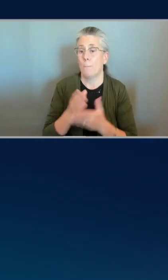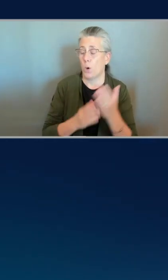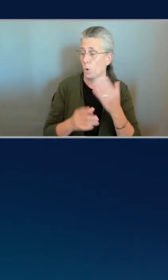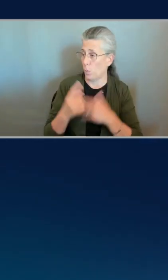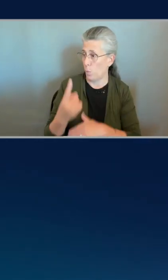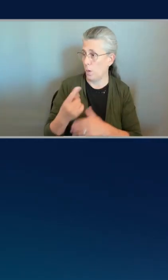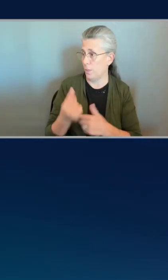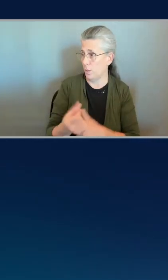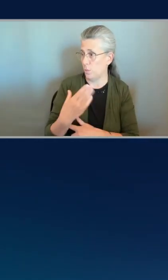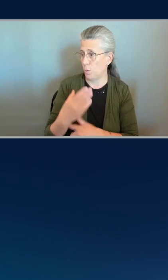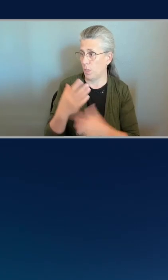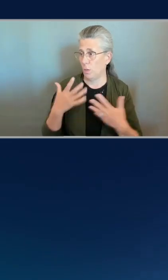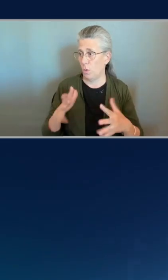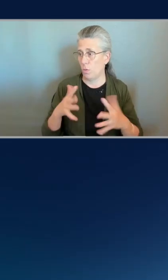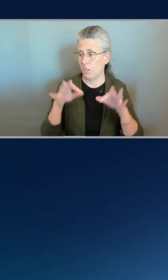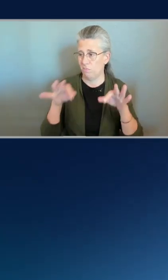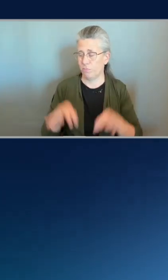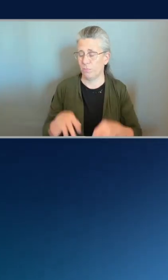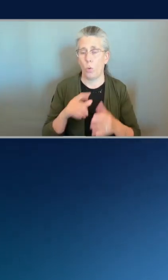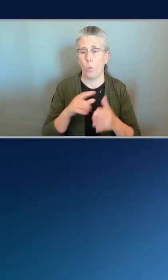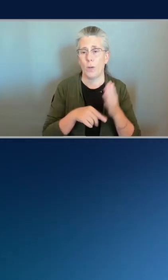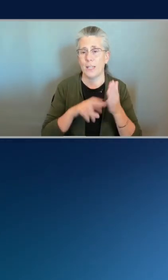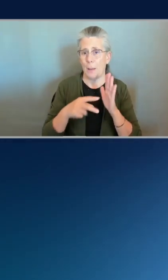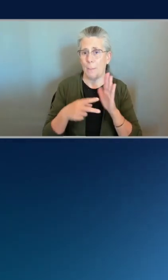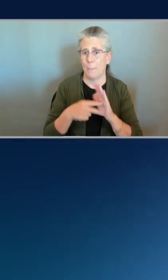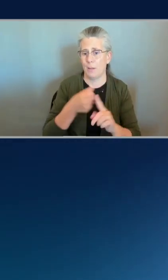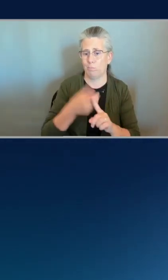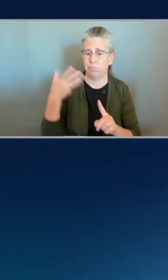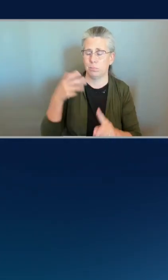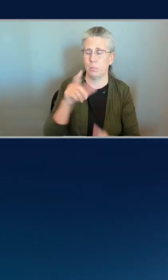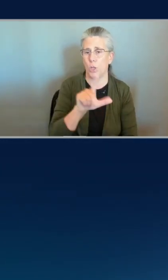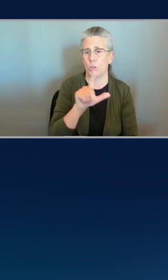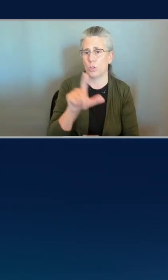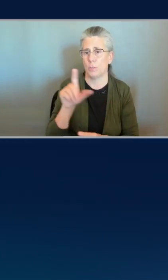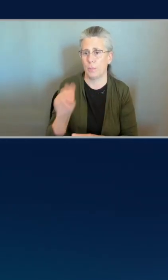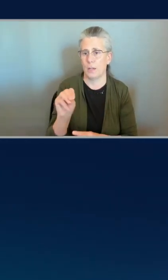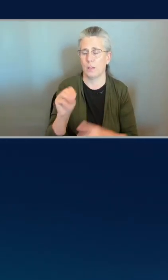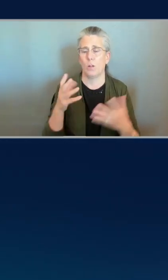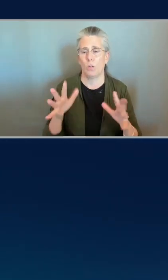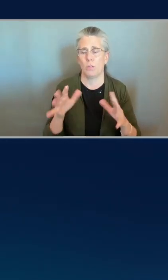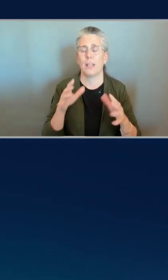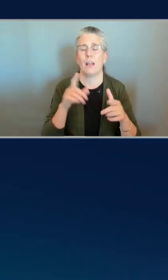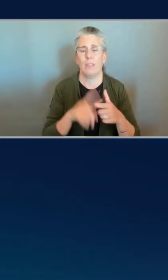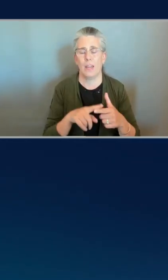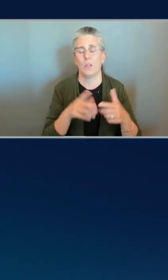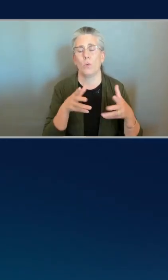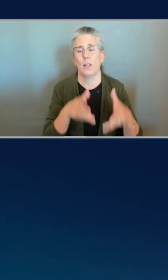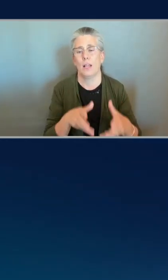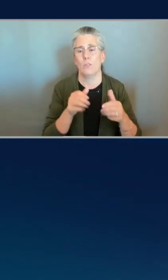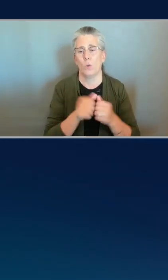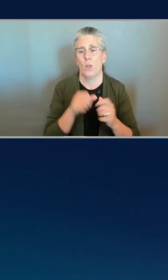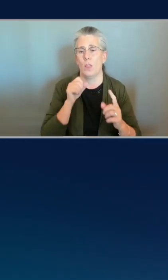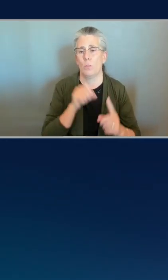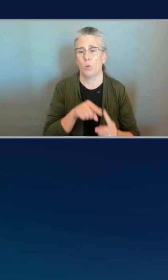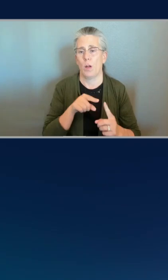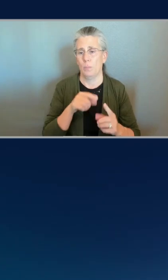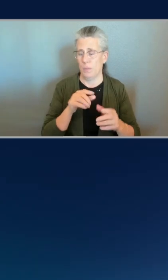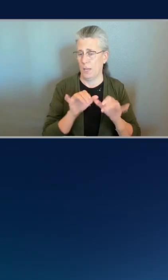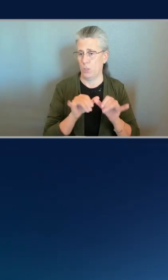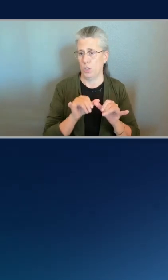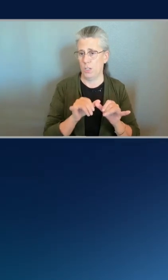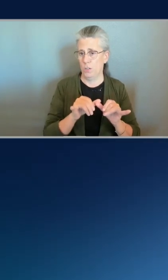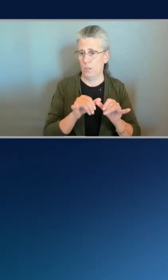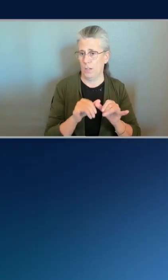what is a large language model, and we kind of broke that down. We left off there with our prompt engineering conversation. Yes. And